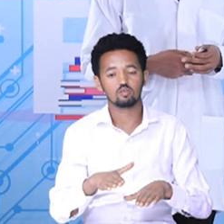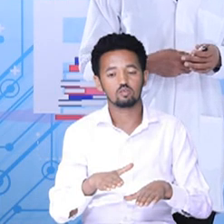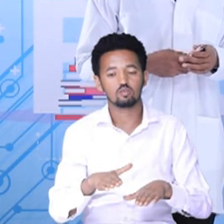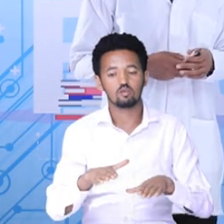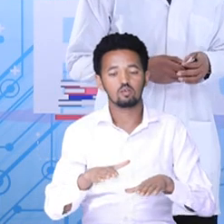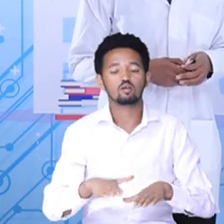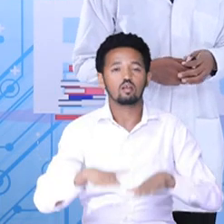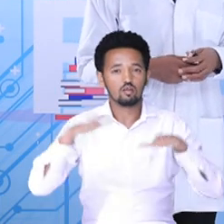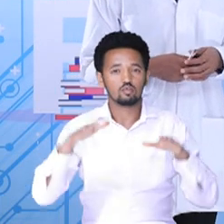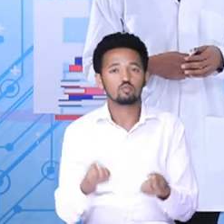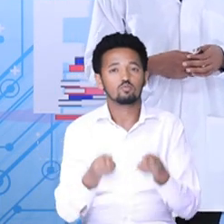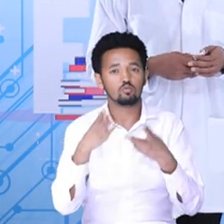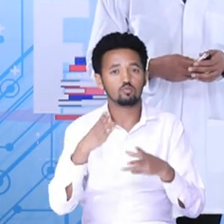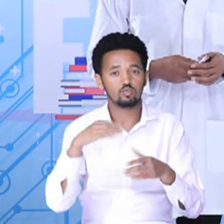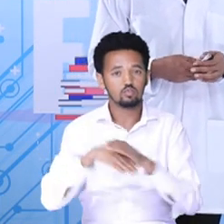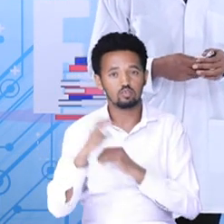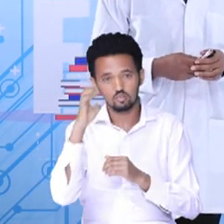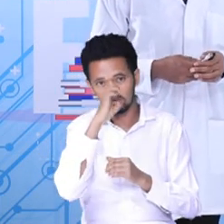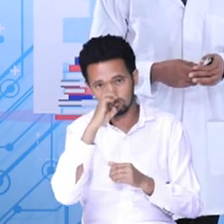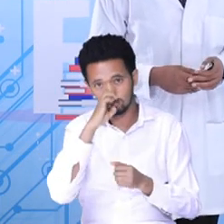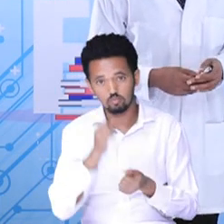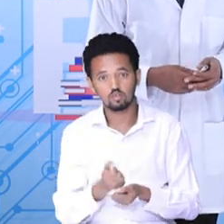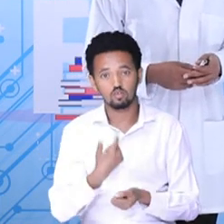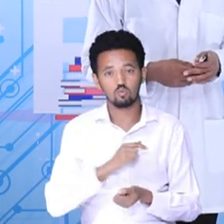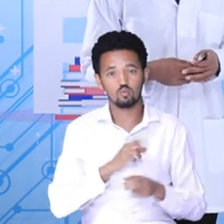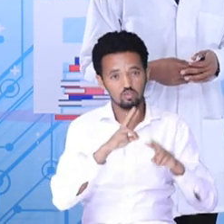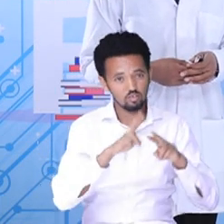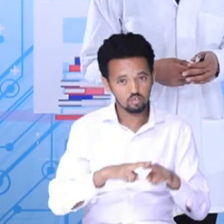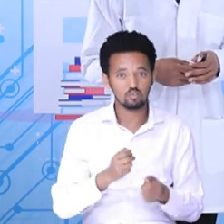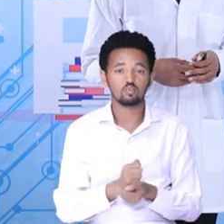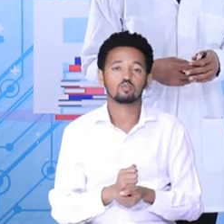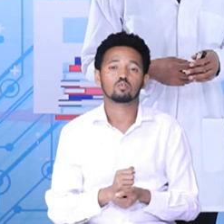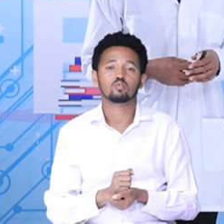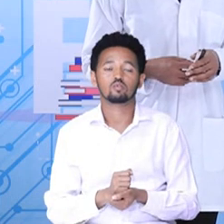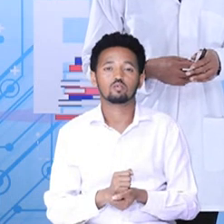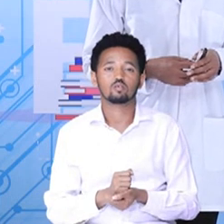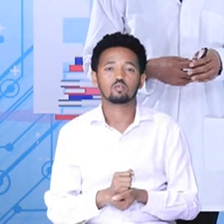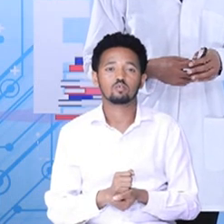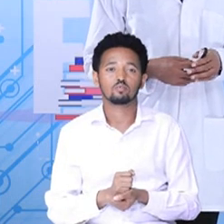Most of the peoples of Ethiopia own their own land and they want to settle on their own lands.